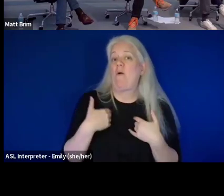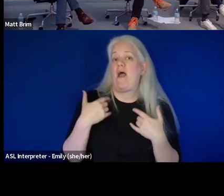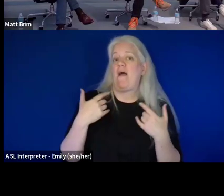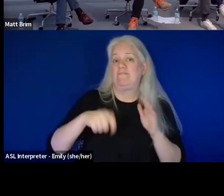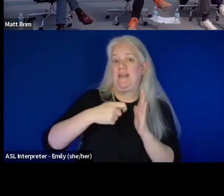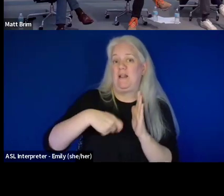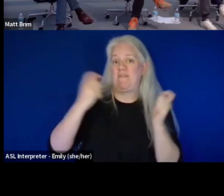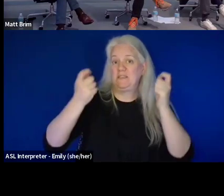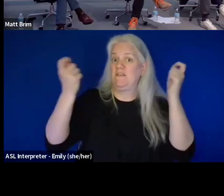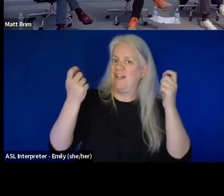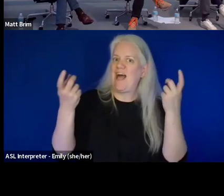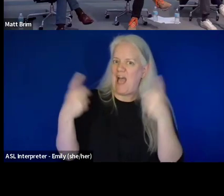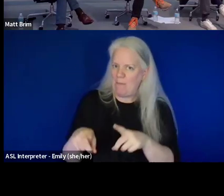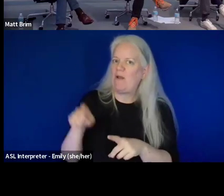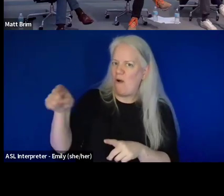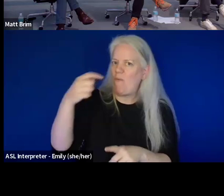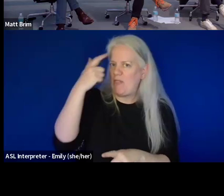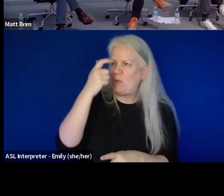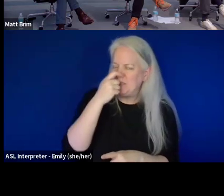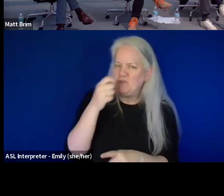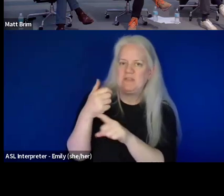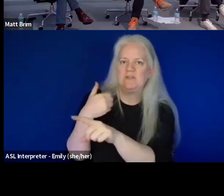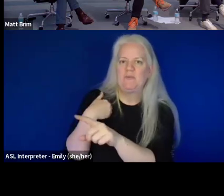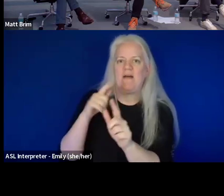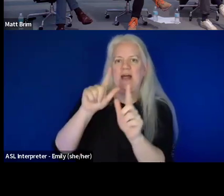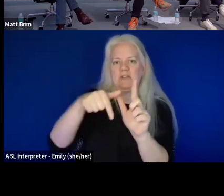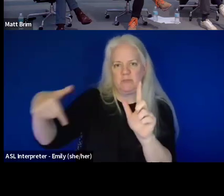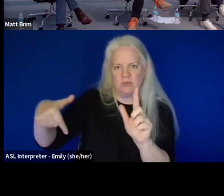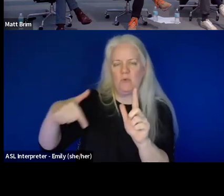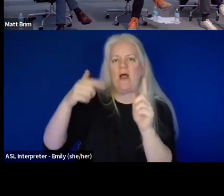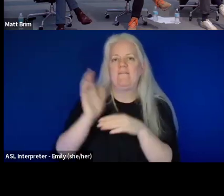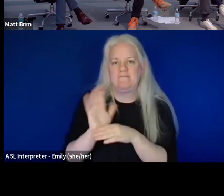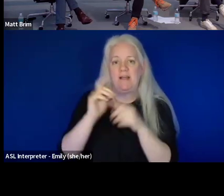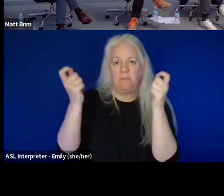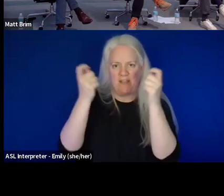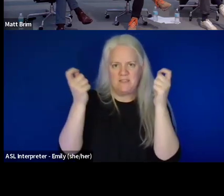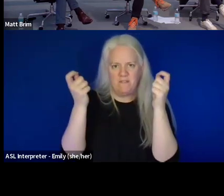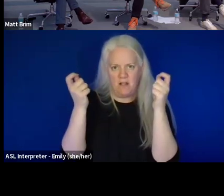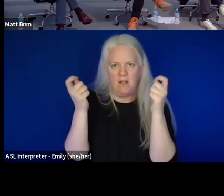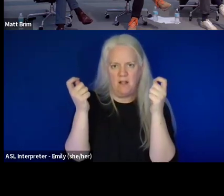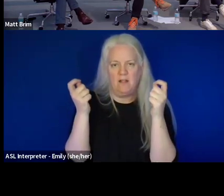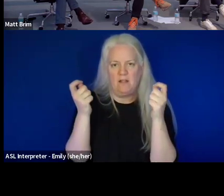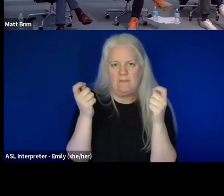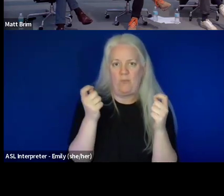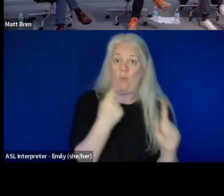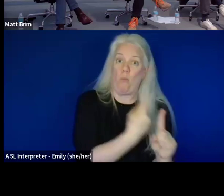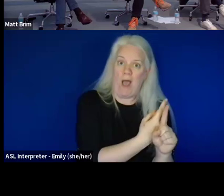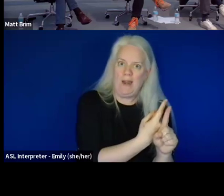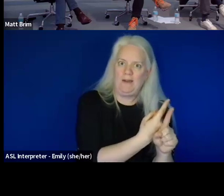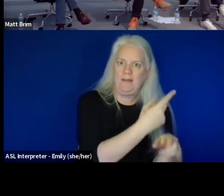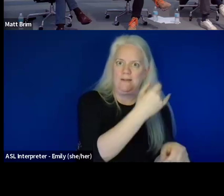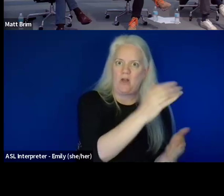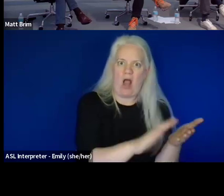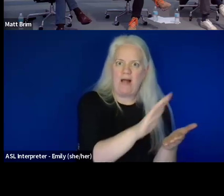and we thought, wouldn't it be interesting if we had like an LGBTQIA plus film festival that ran across not just one campus, but like all 4